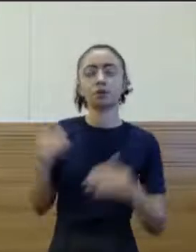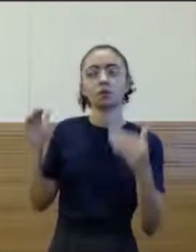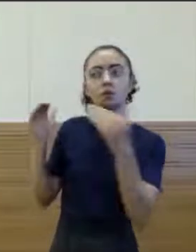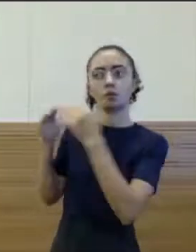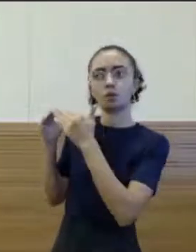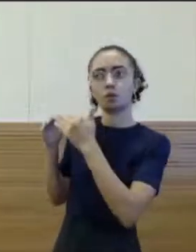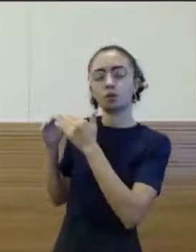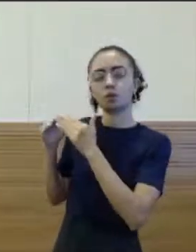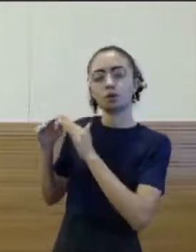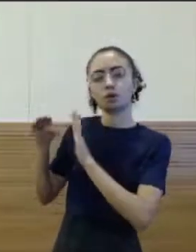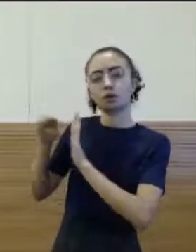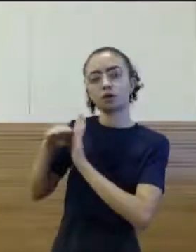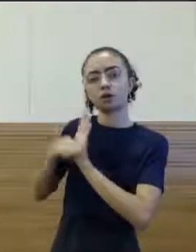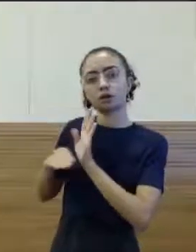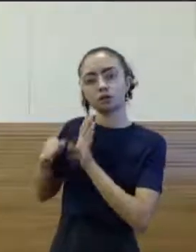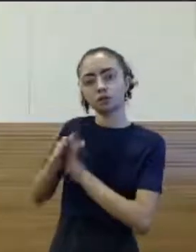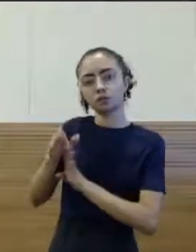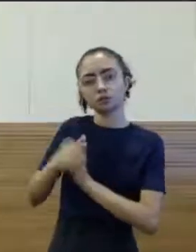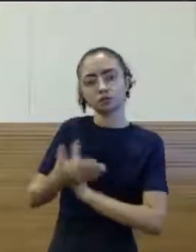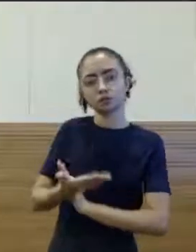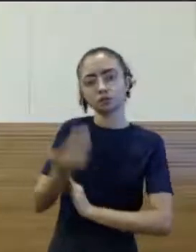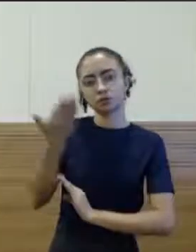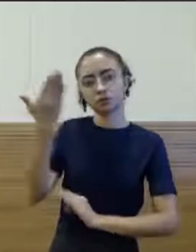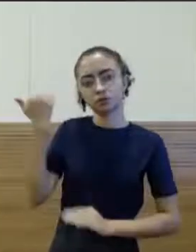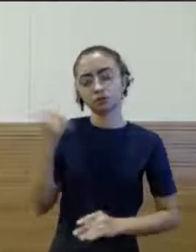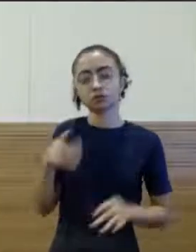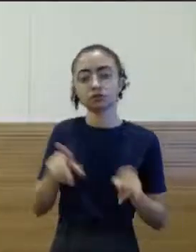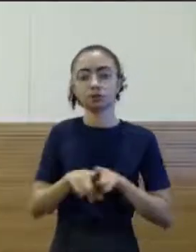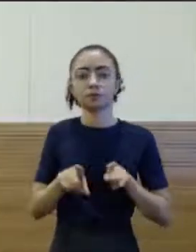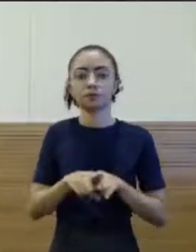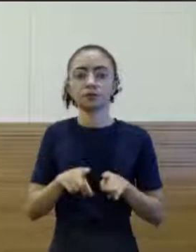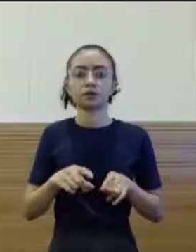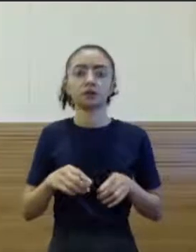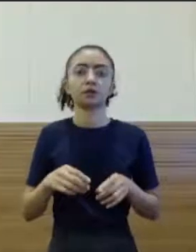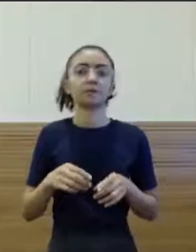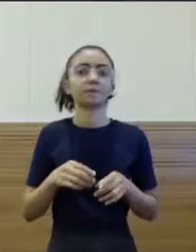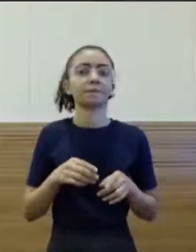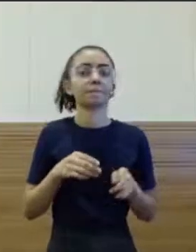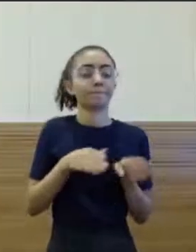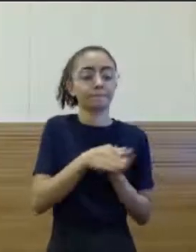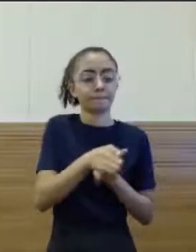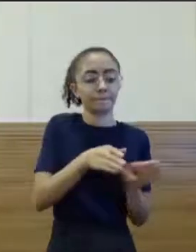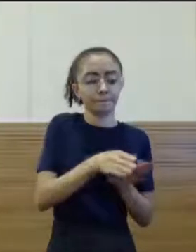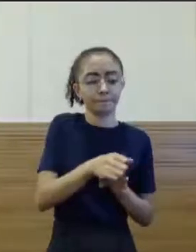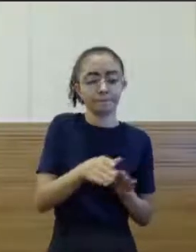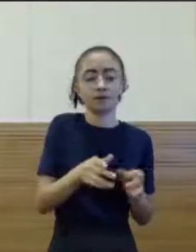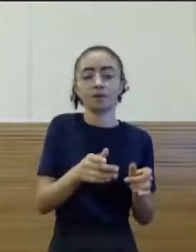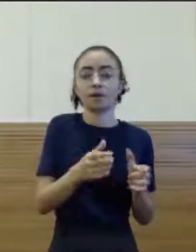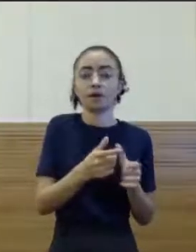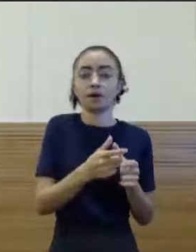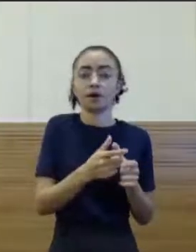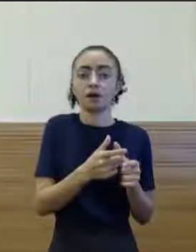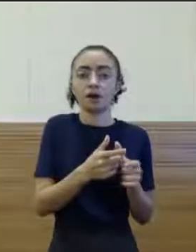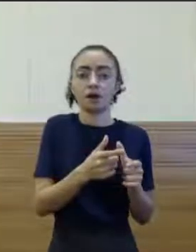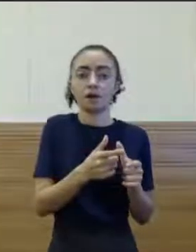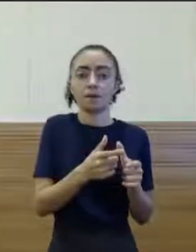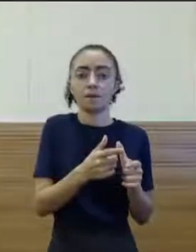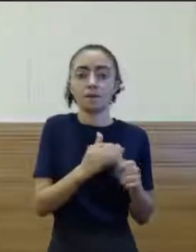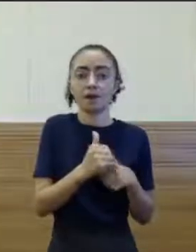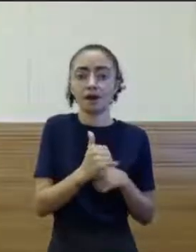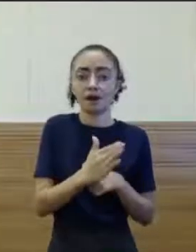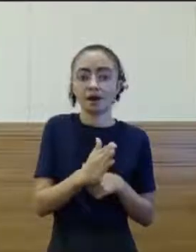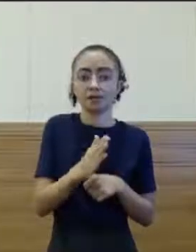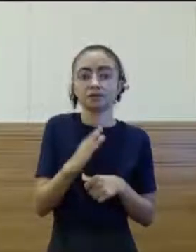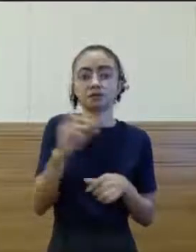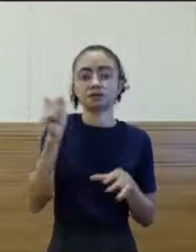journal. And we're going to increase the cereals and seeds, and we're going to increase the theme of